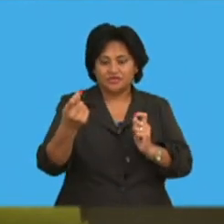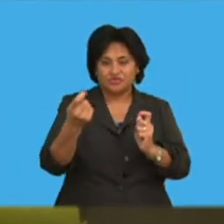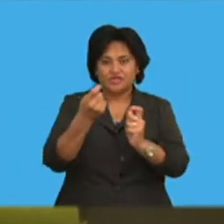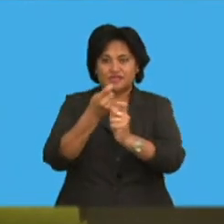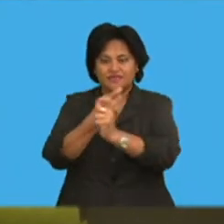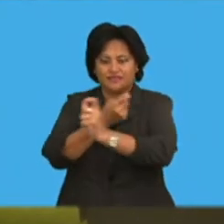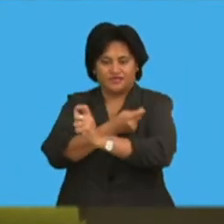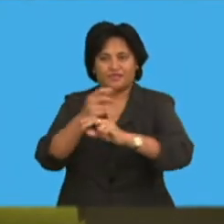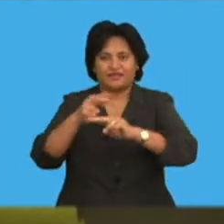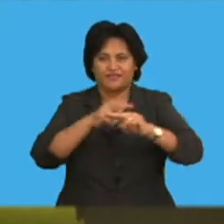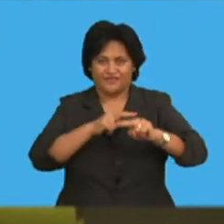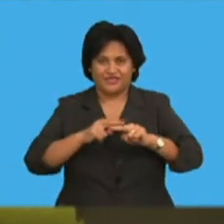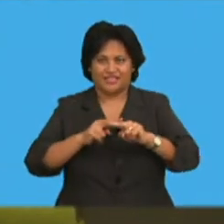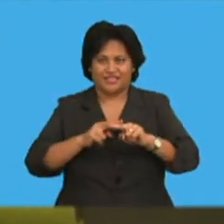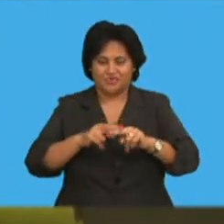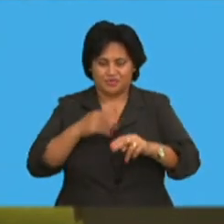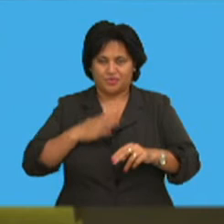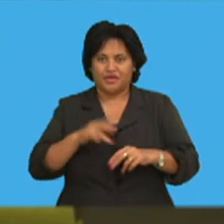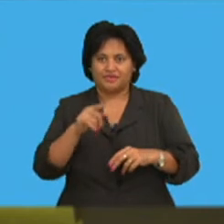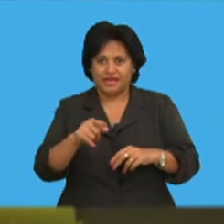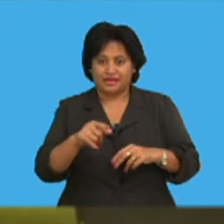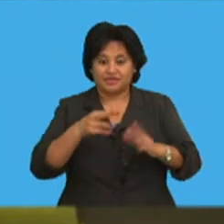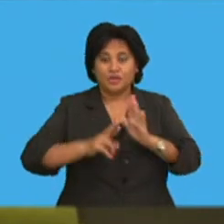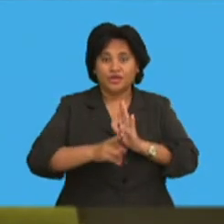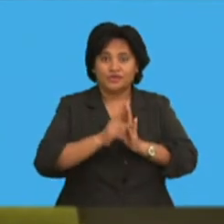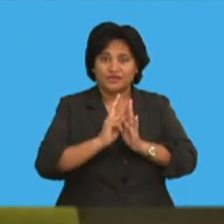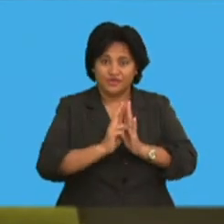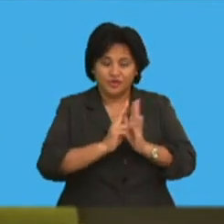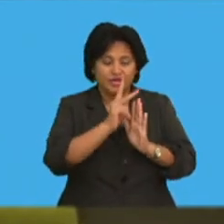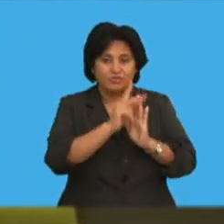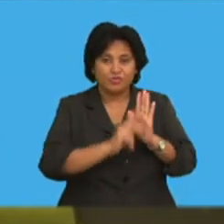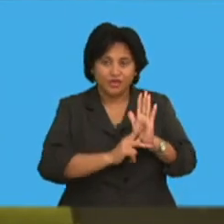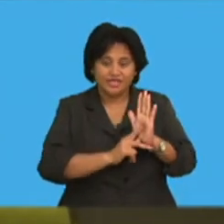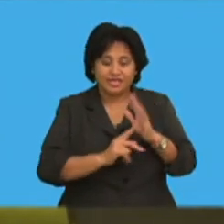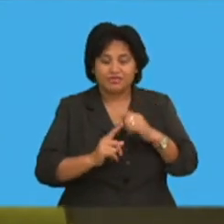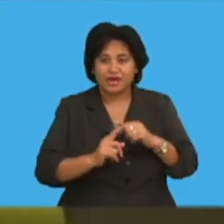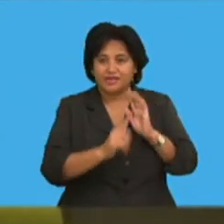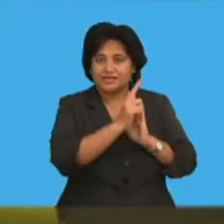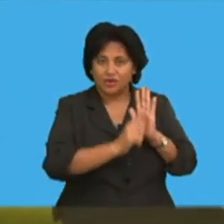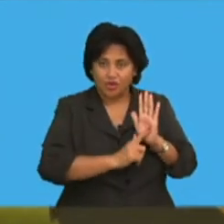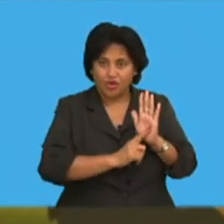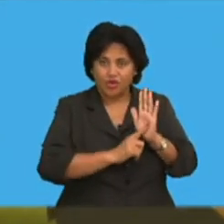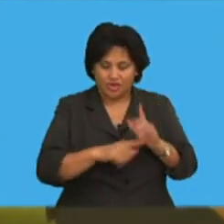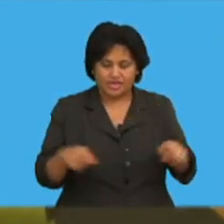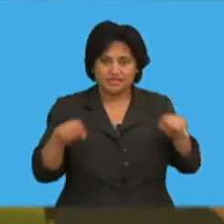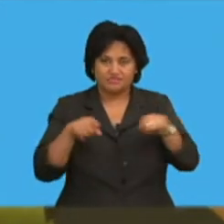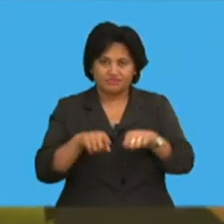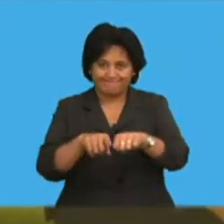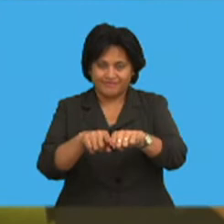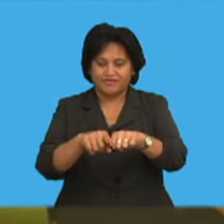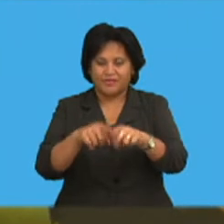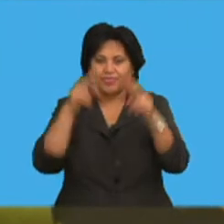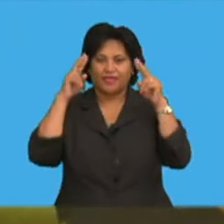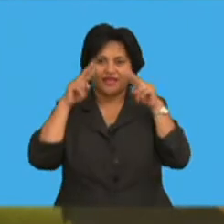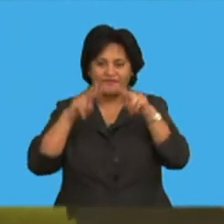Madam Speaker. And the review of the investment policy and law is actually consistent with this particular vision. Now, Madam Speaker, the